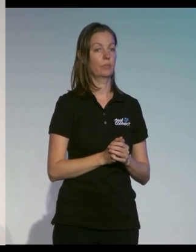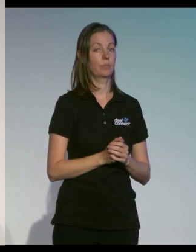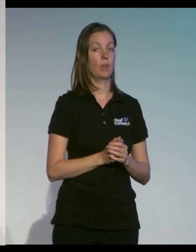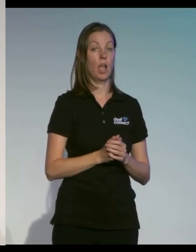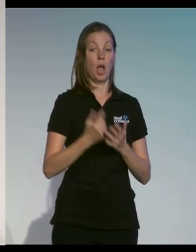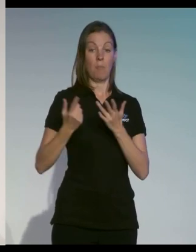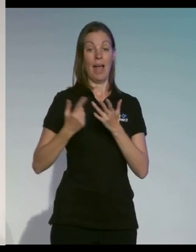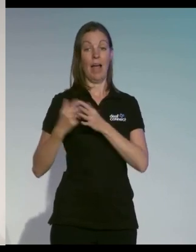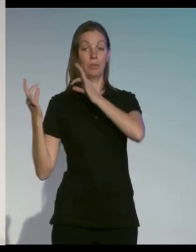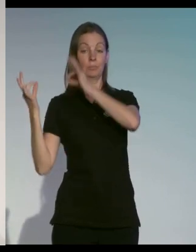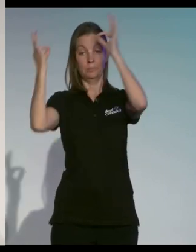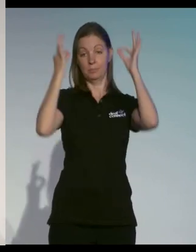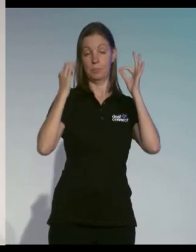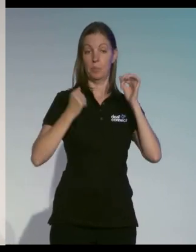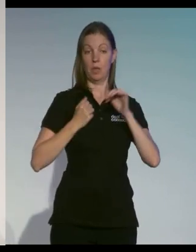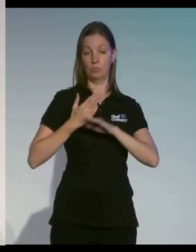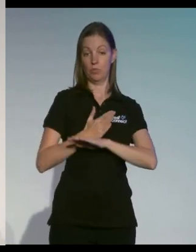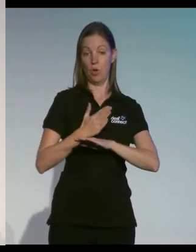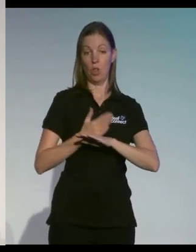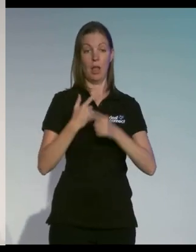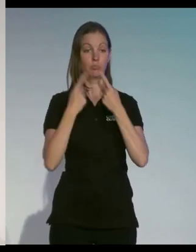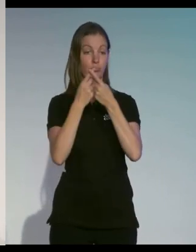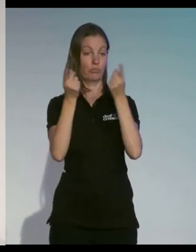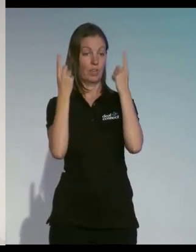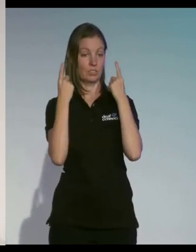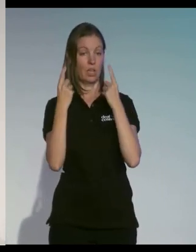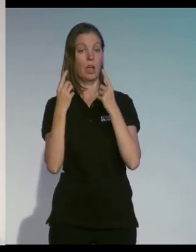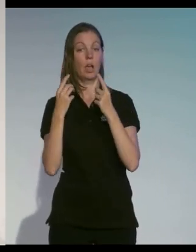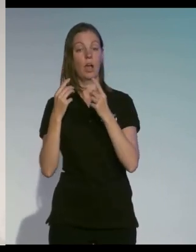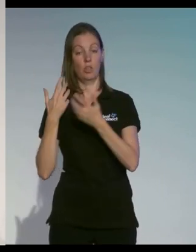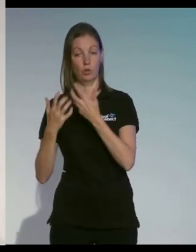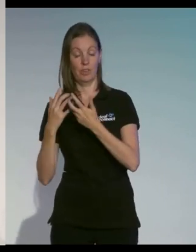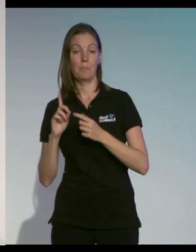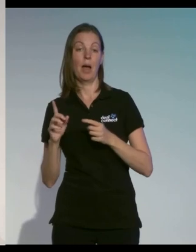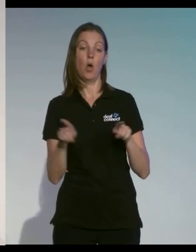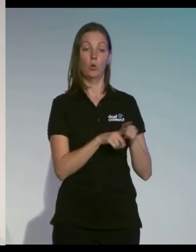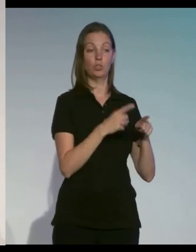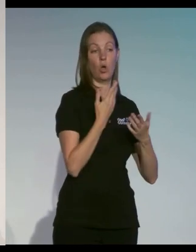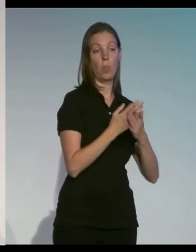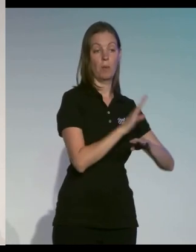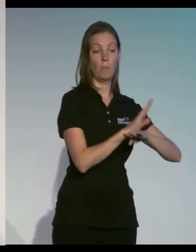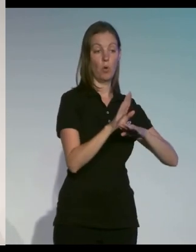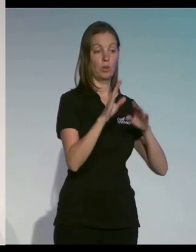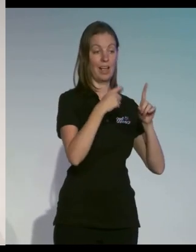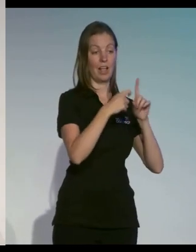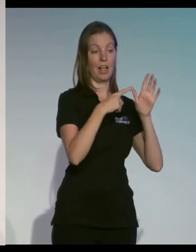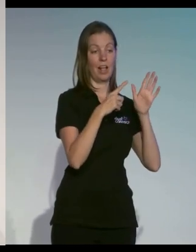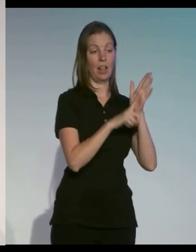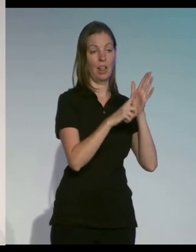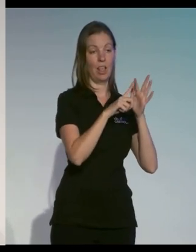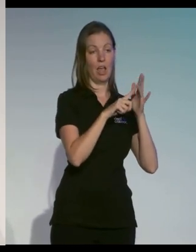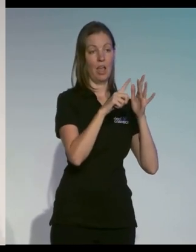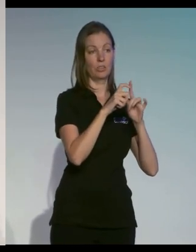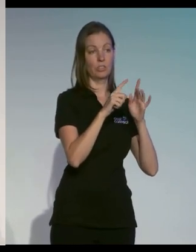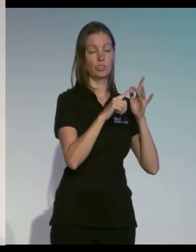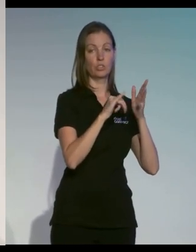in addition to being a professor at Monash Law School, is that I'm on the board of Kaleidoscope Human Rights Foundation. And our special